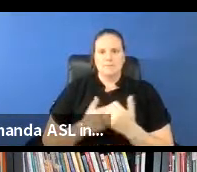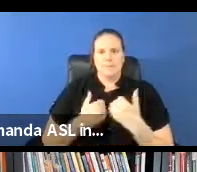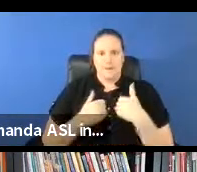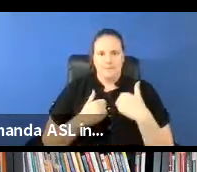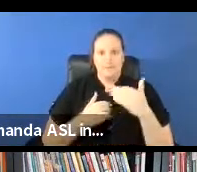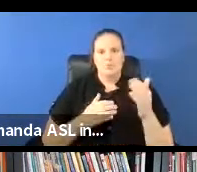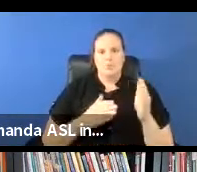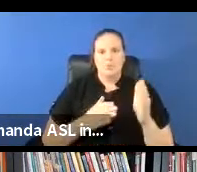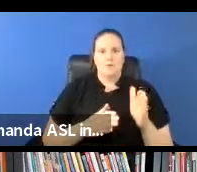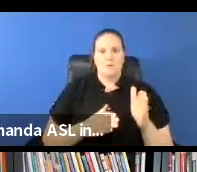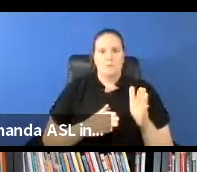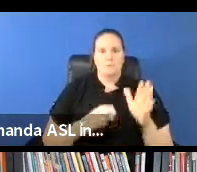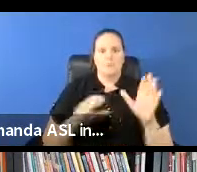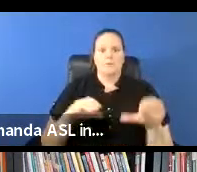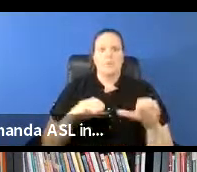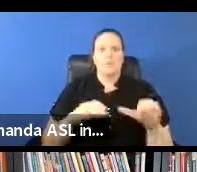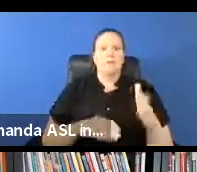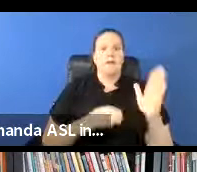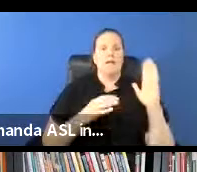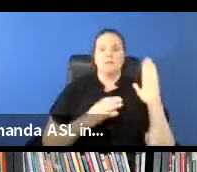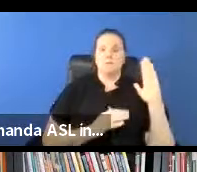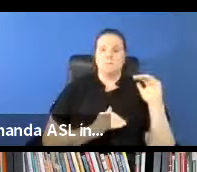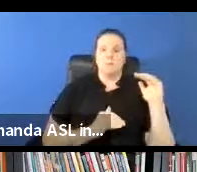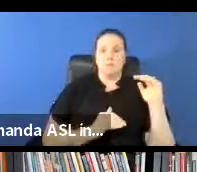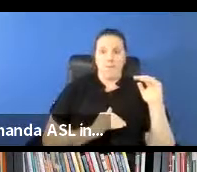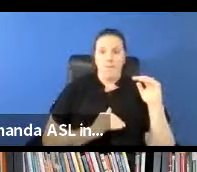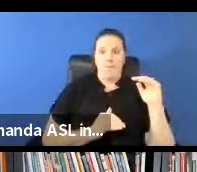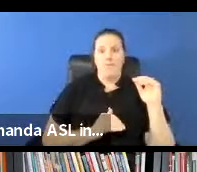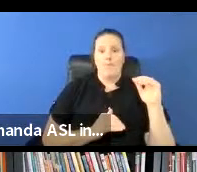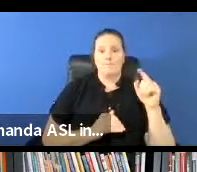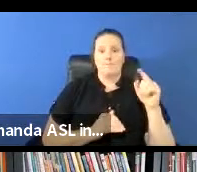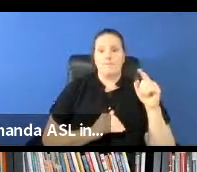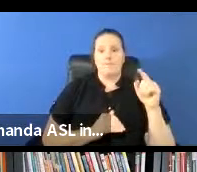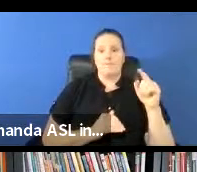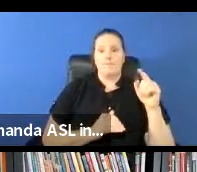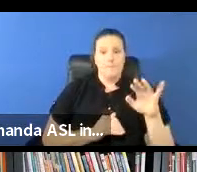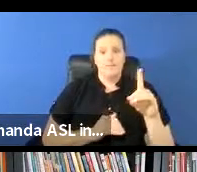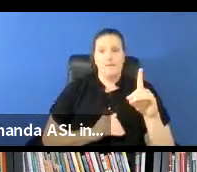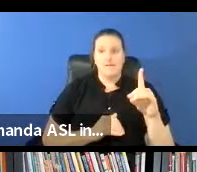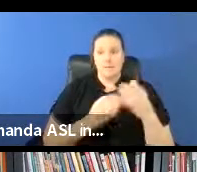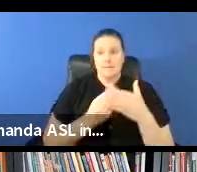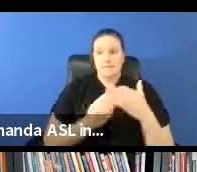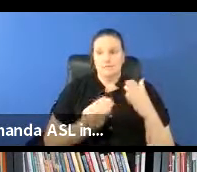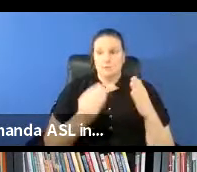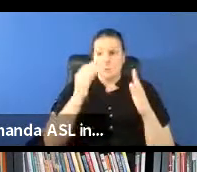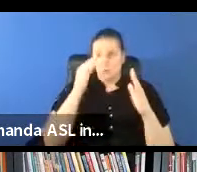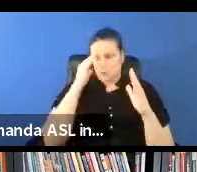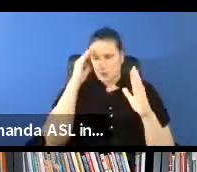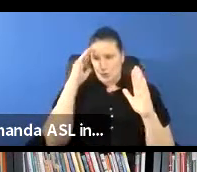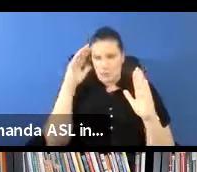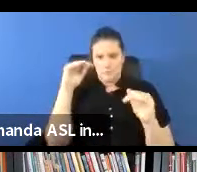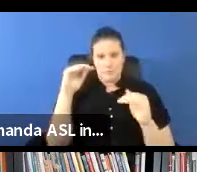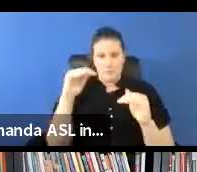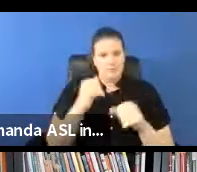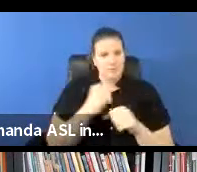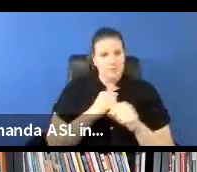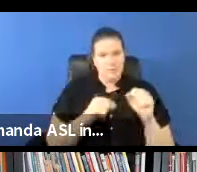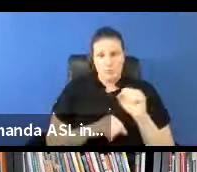to put performance expectations in your bid materials so contractors know what your expectations are. Say